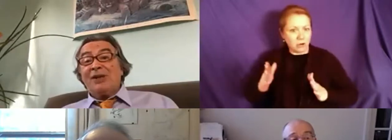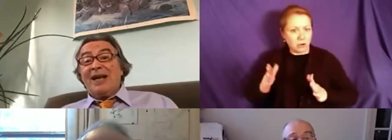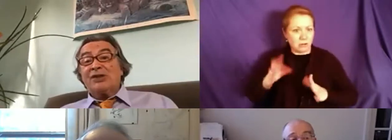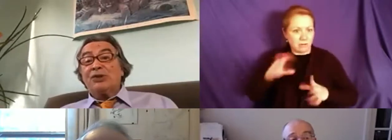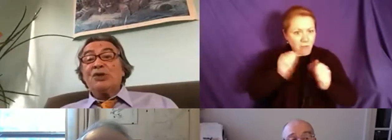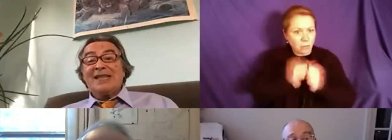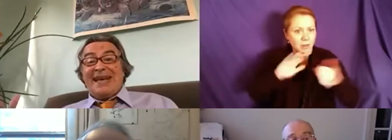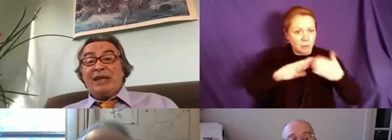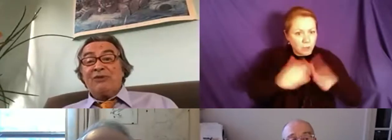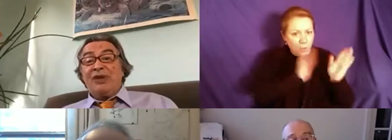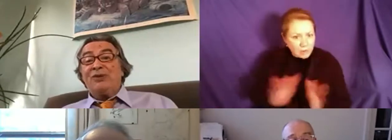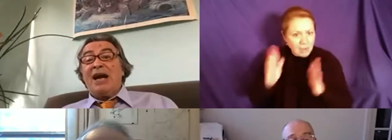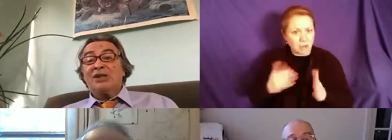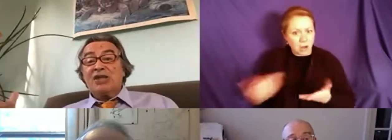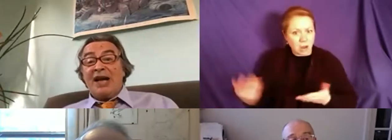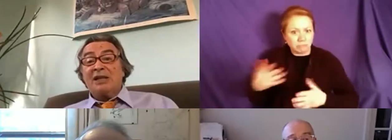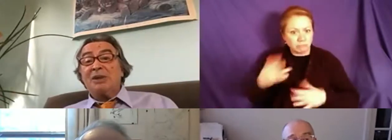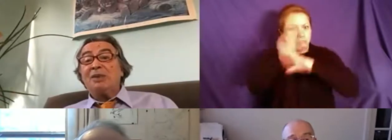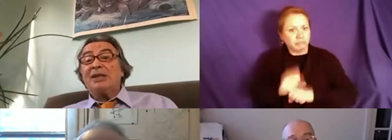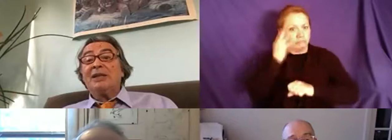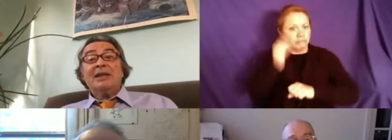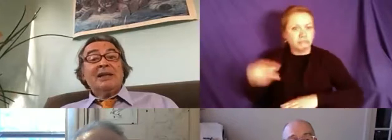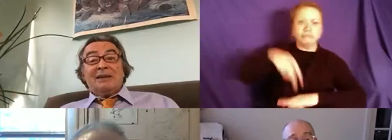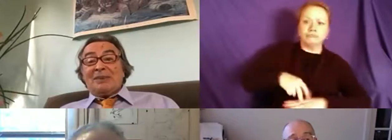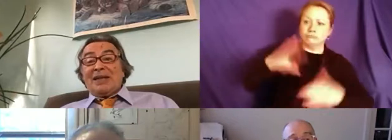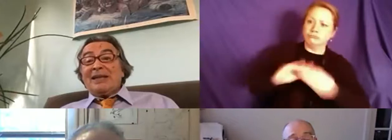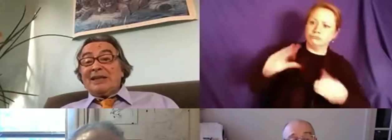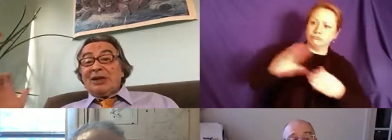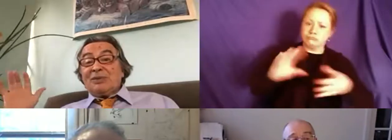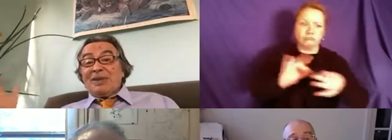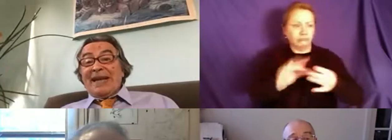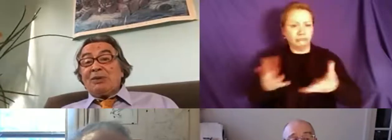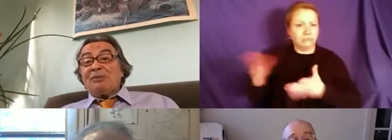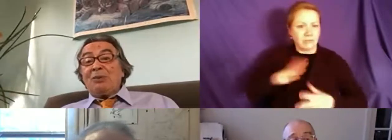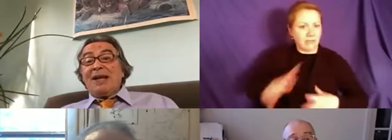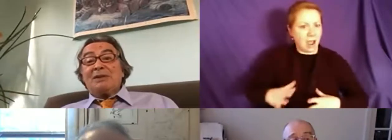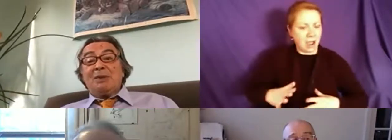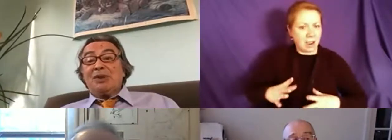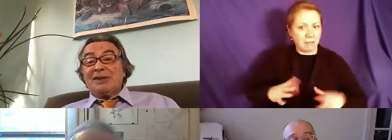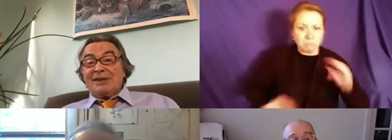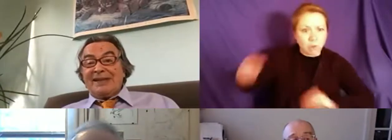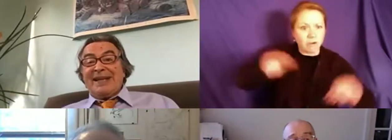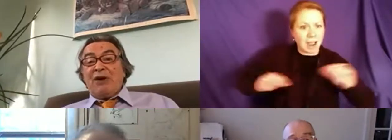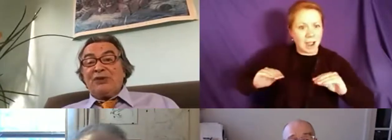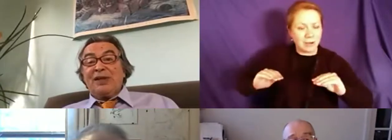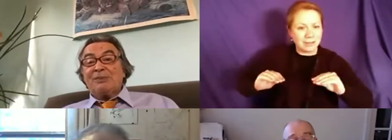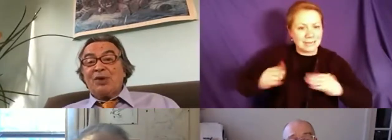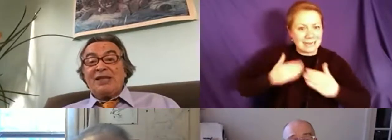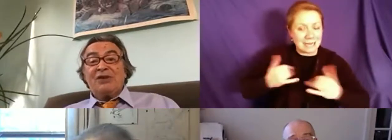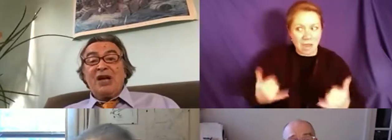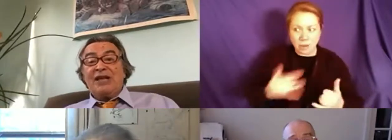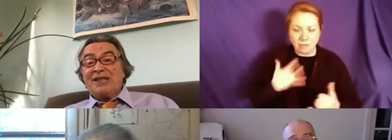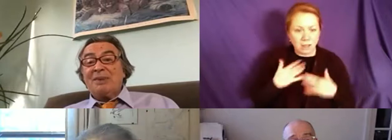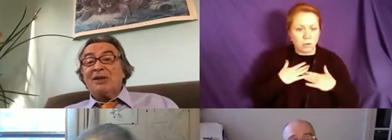community organizer, and used to standing in front of crowds and talking to people and being able to mobilize people, to now feeling